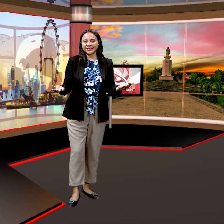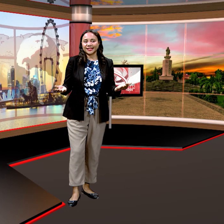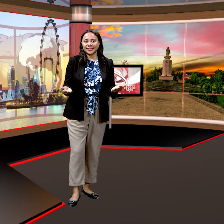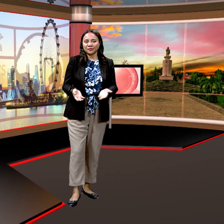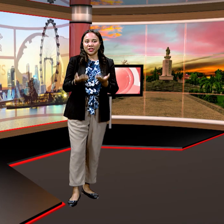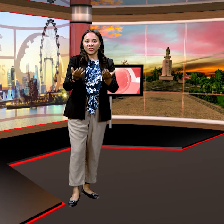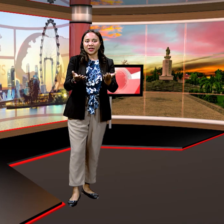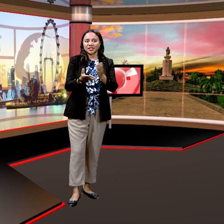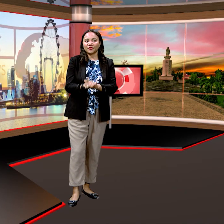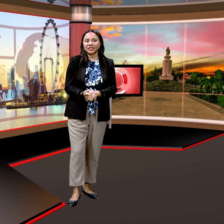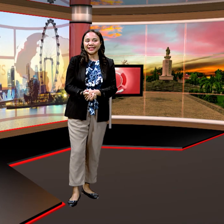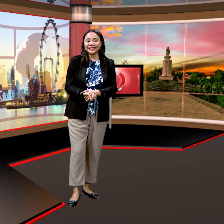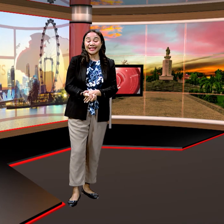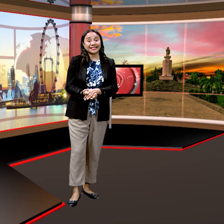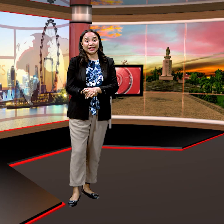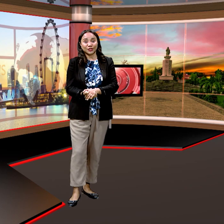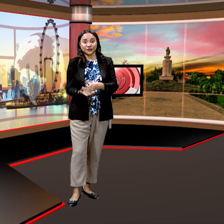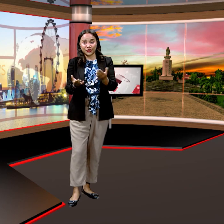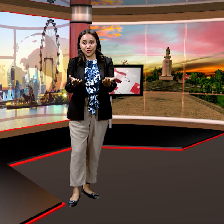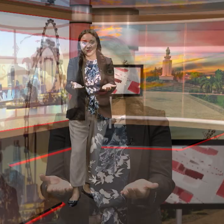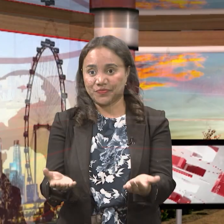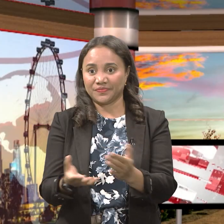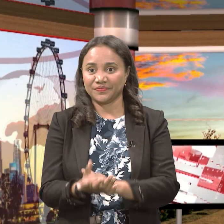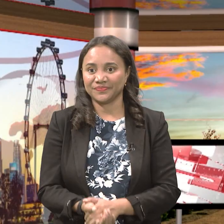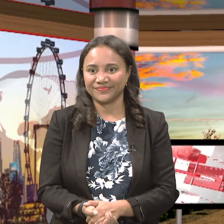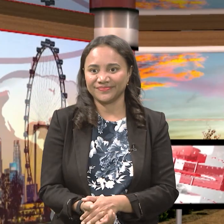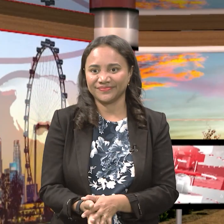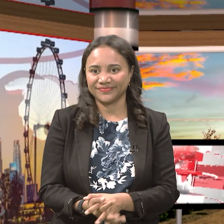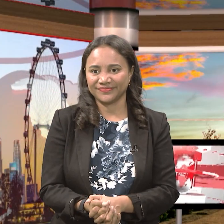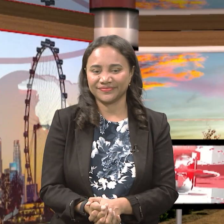Hi, this is Vanessa and Tim, and here are some of the latest ASEAN news for you.